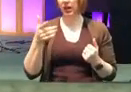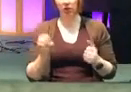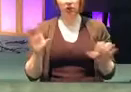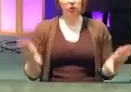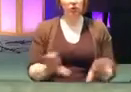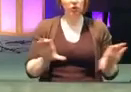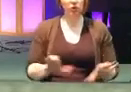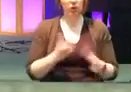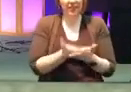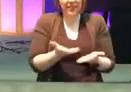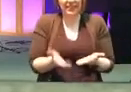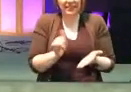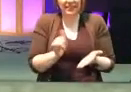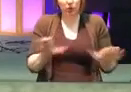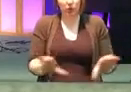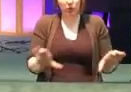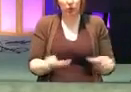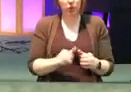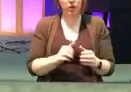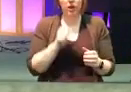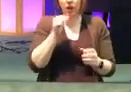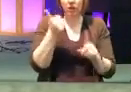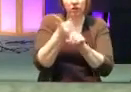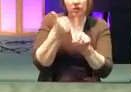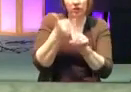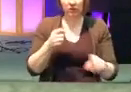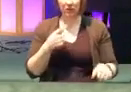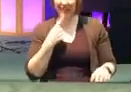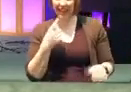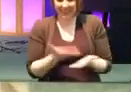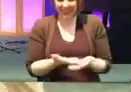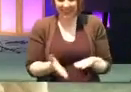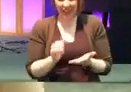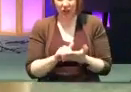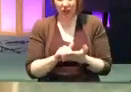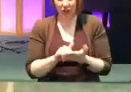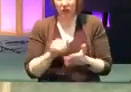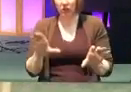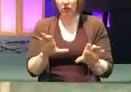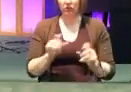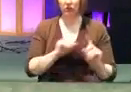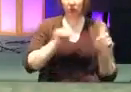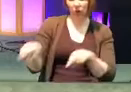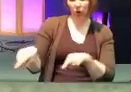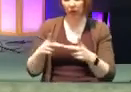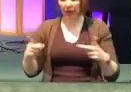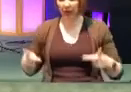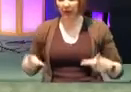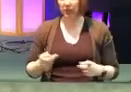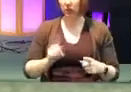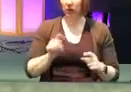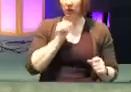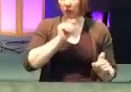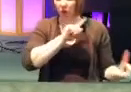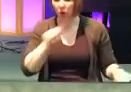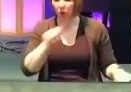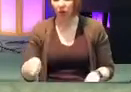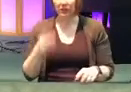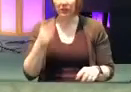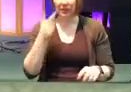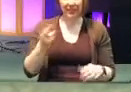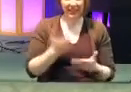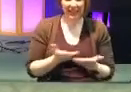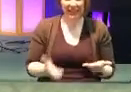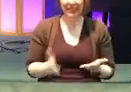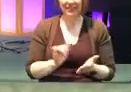do things that you wouldn't do on your own, to say things you wouldn't say on your own, to go places you wouldn't go on your own, to see things that you would